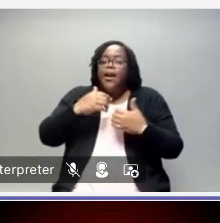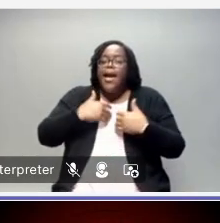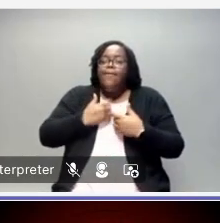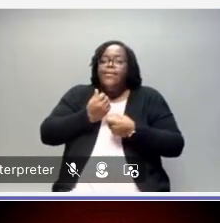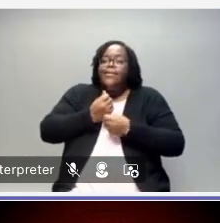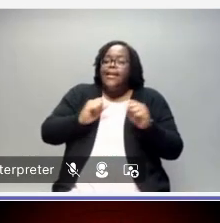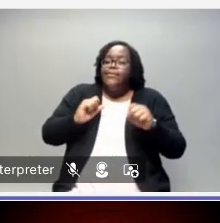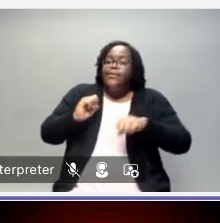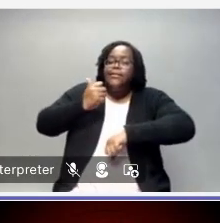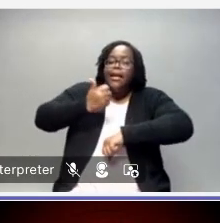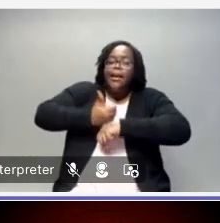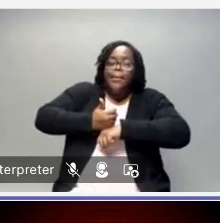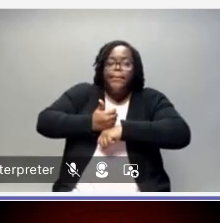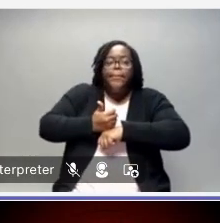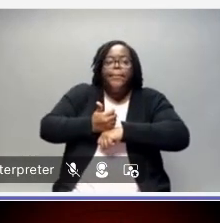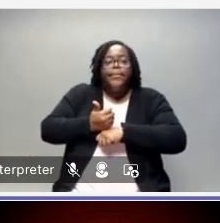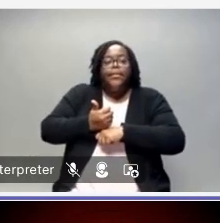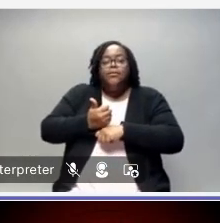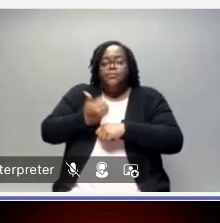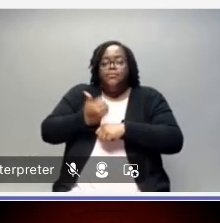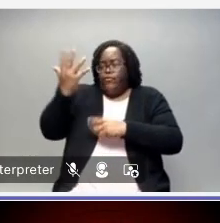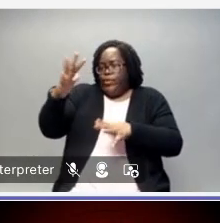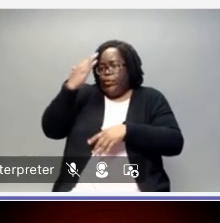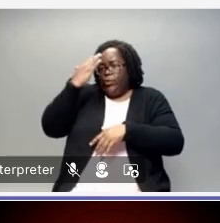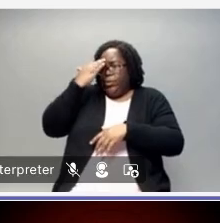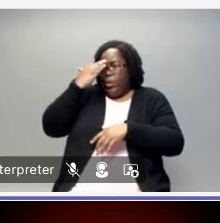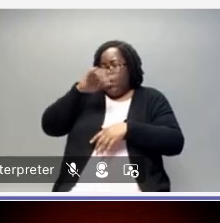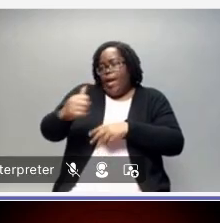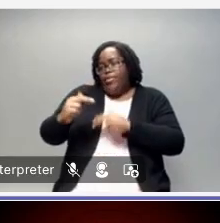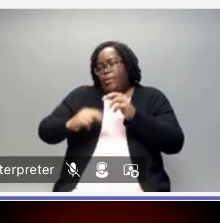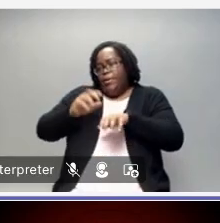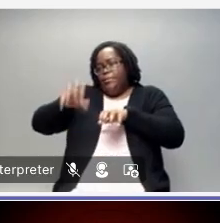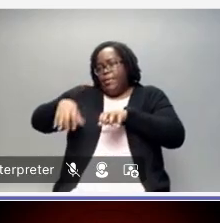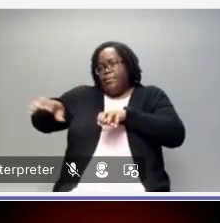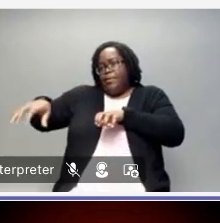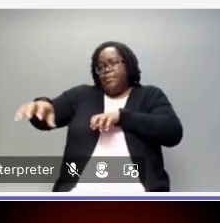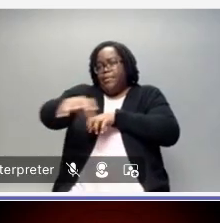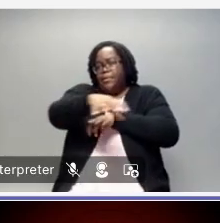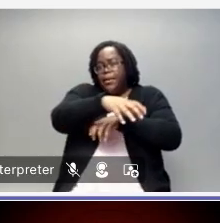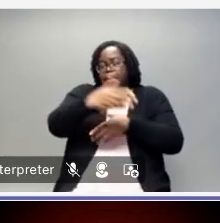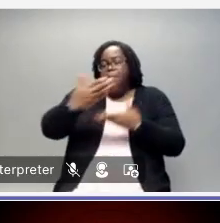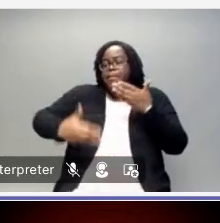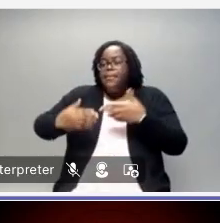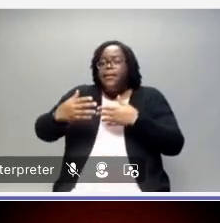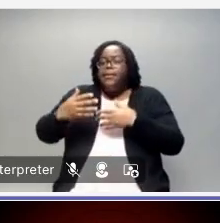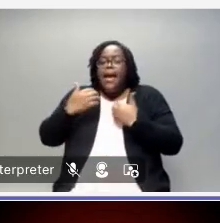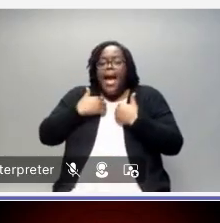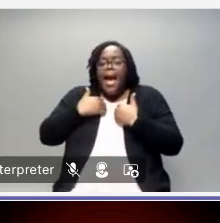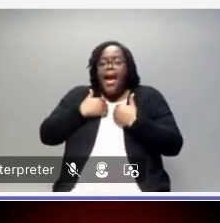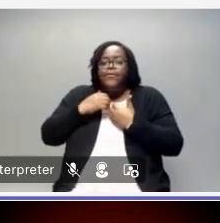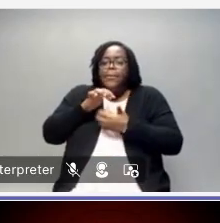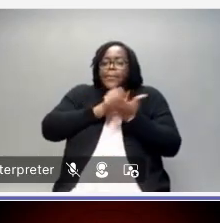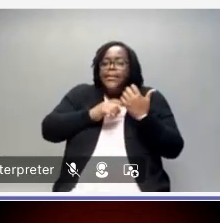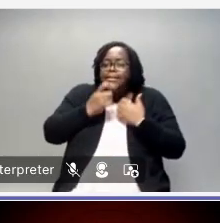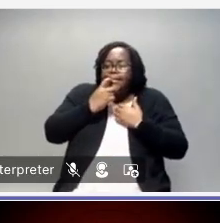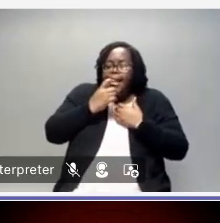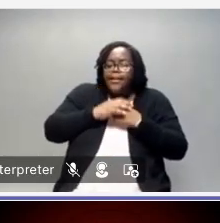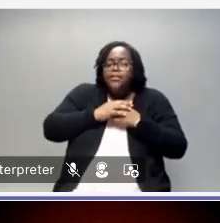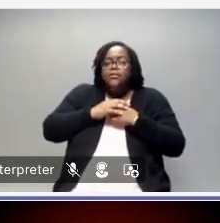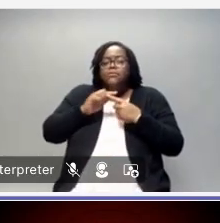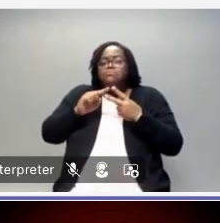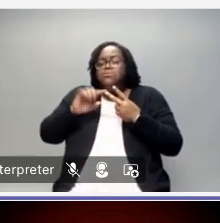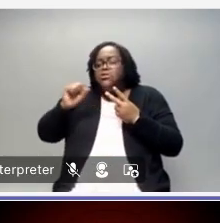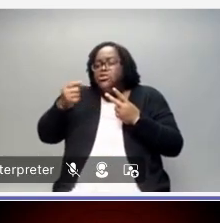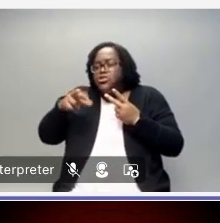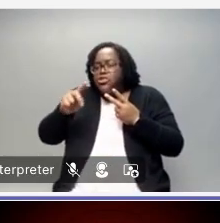have, our adjacent buildings, our glass or sheds. Make sure that those are also hardened for